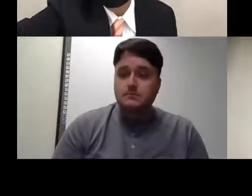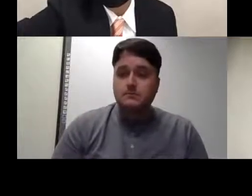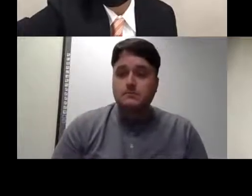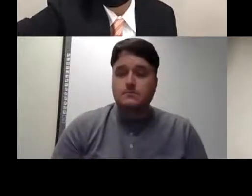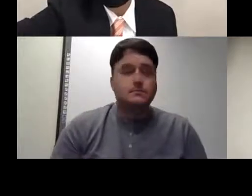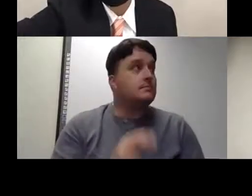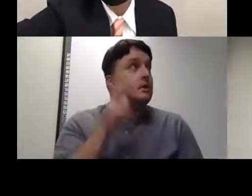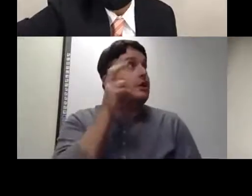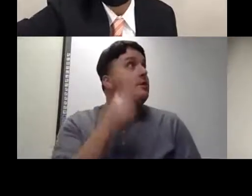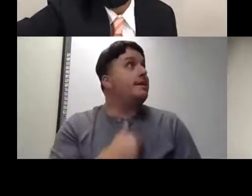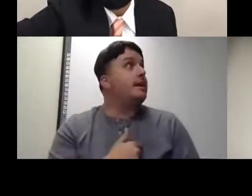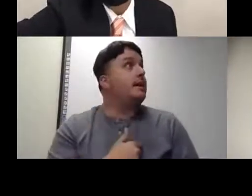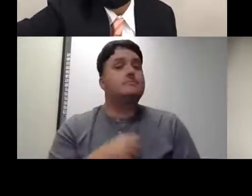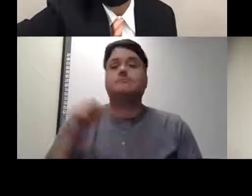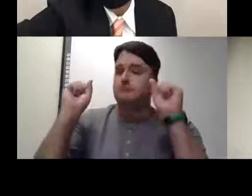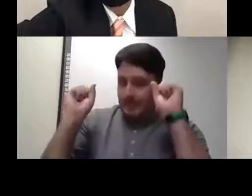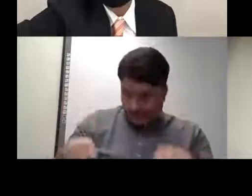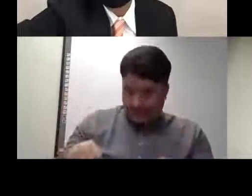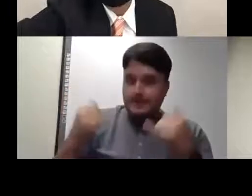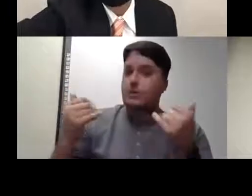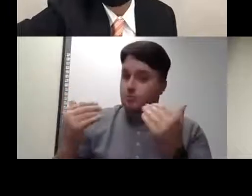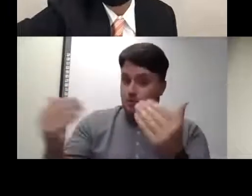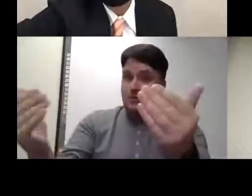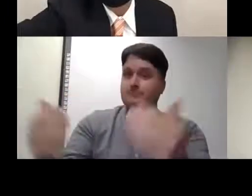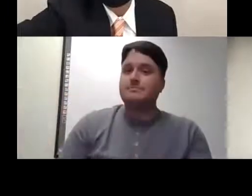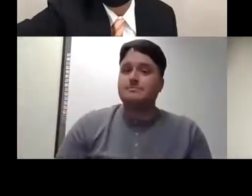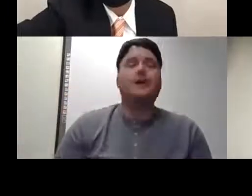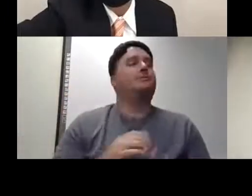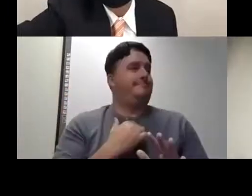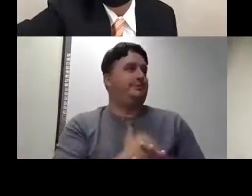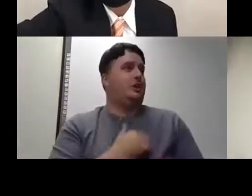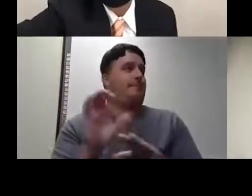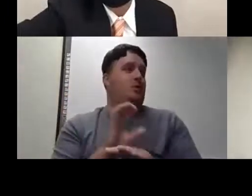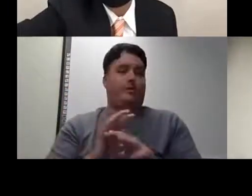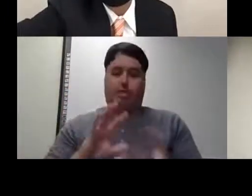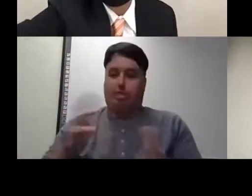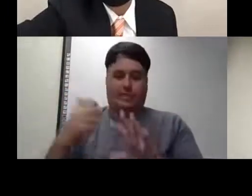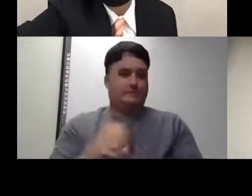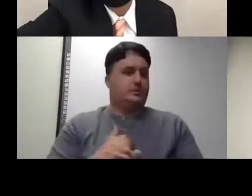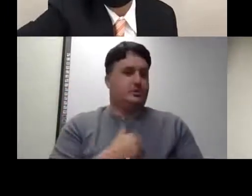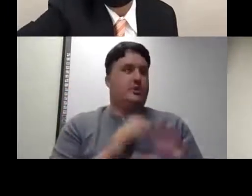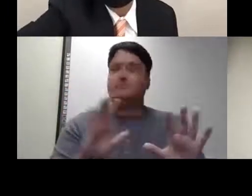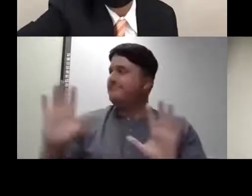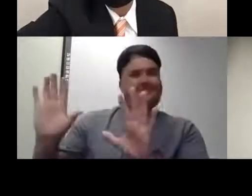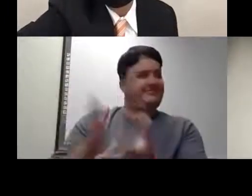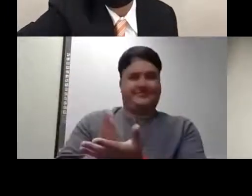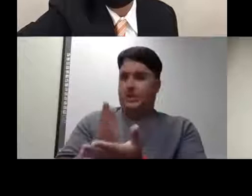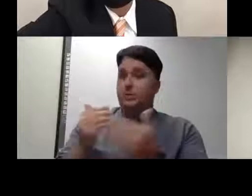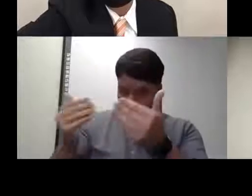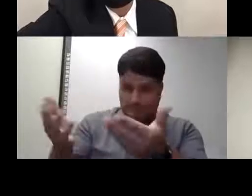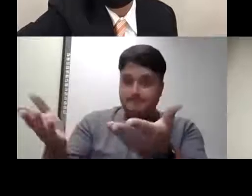Can you hear me? We can hear you now, Nicole. Go ahead. I'm so sorry. My computer was acting up. I'm so sorry. That's quite all right. Go ahead,